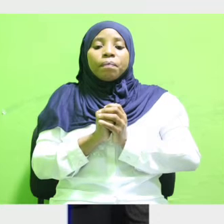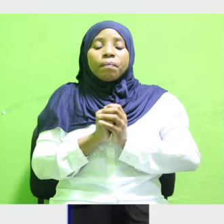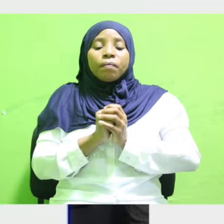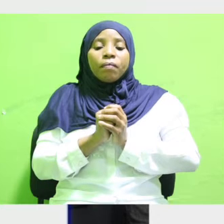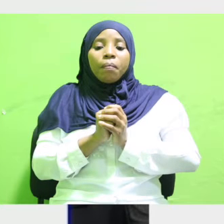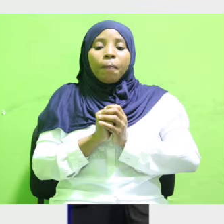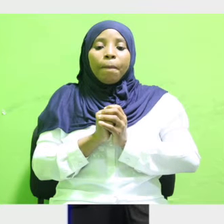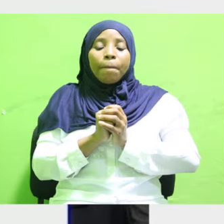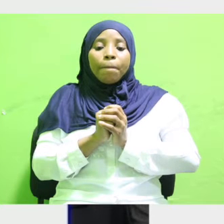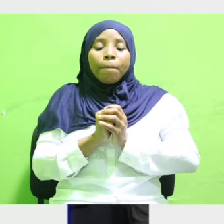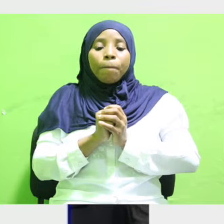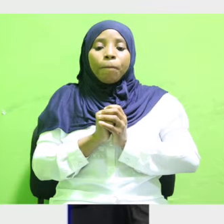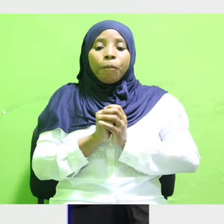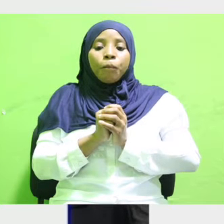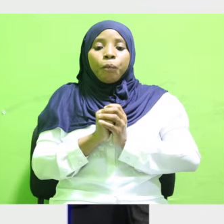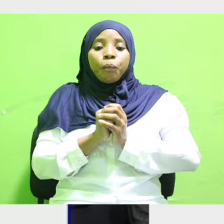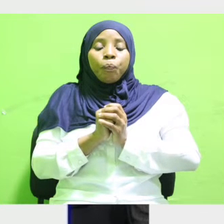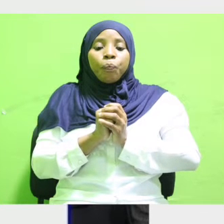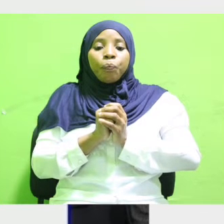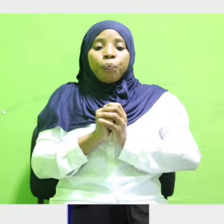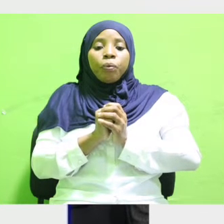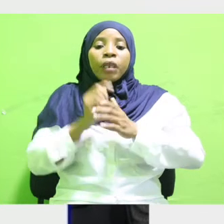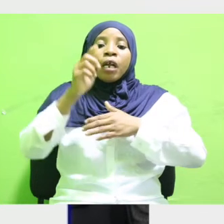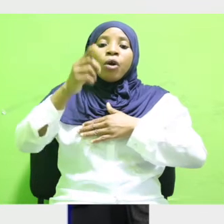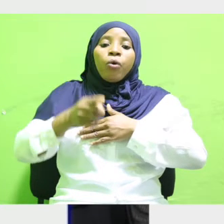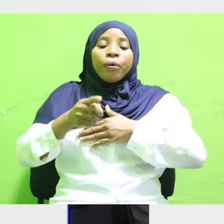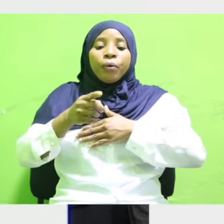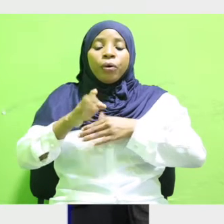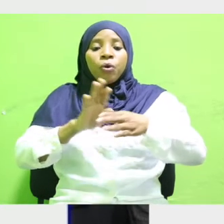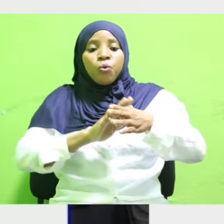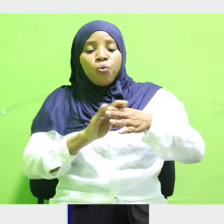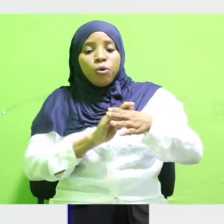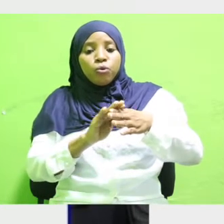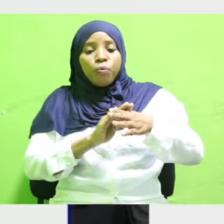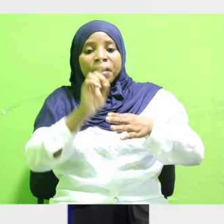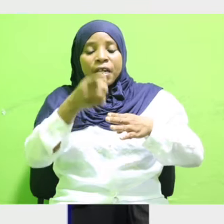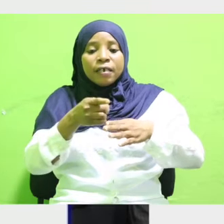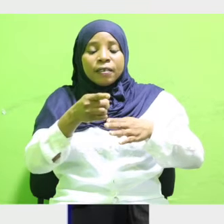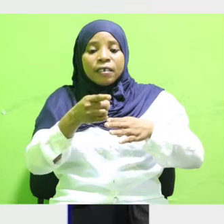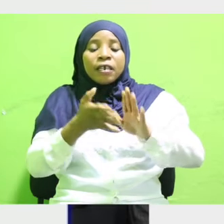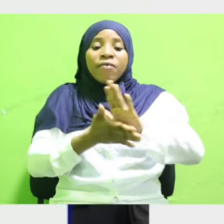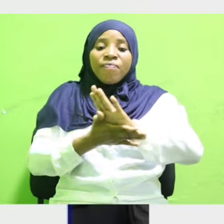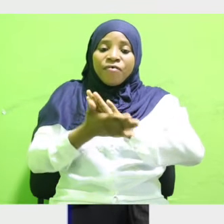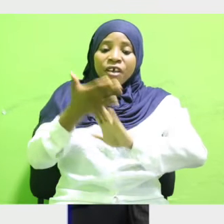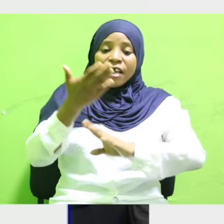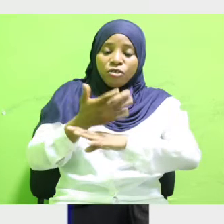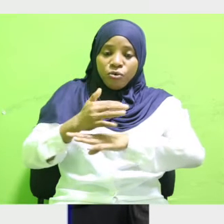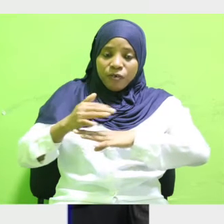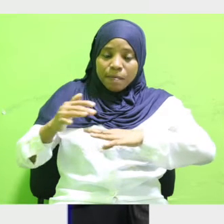nutrients use. So a plant root can grow towards a source of water, which is